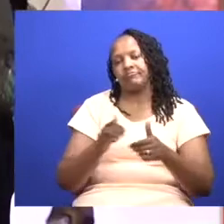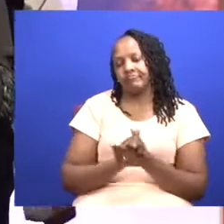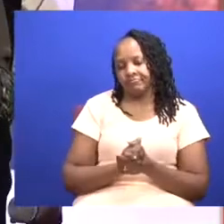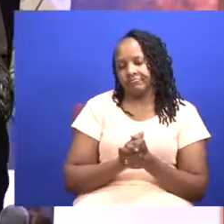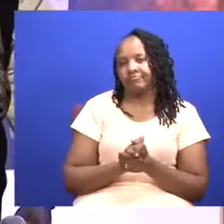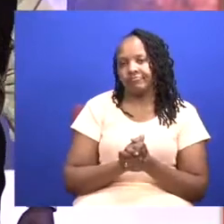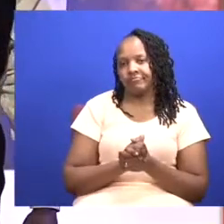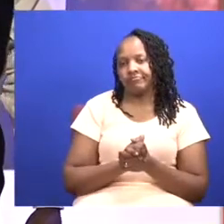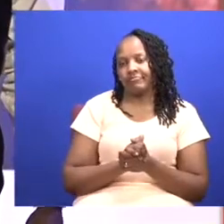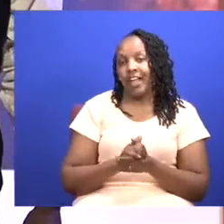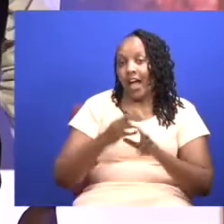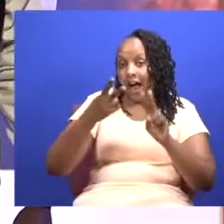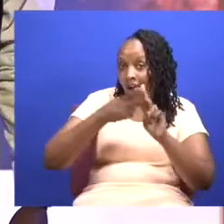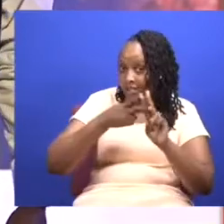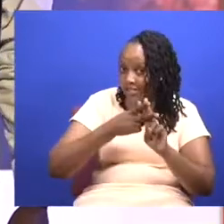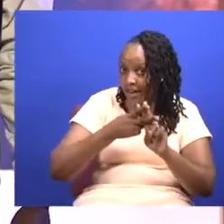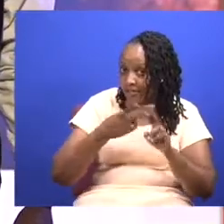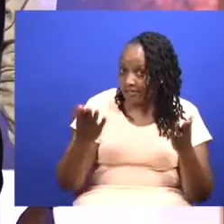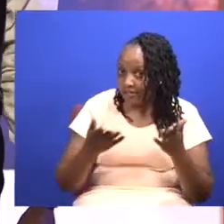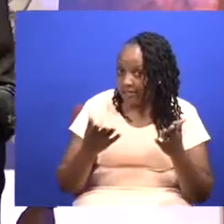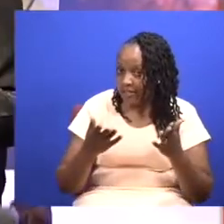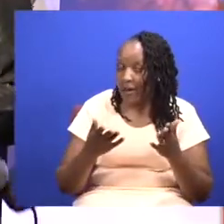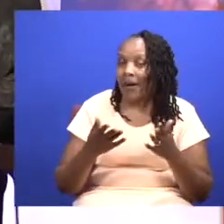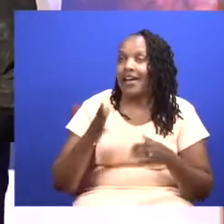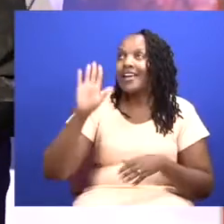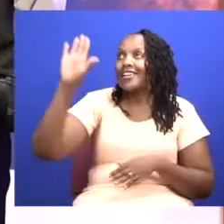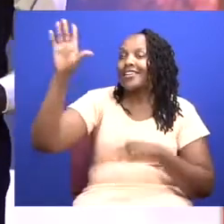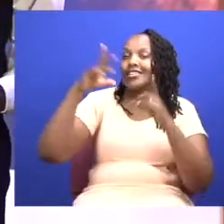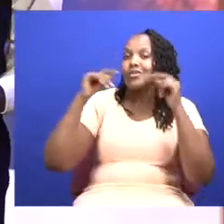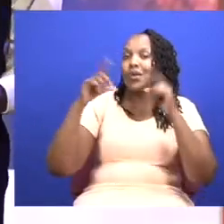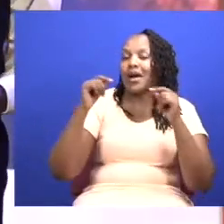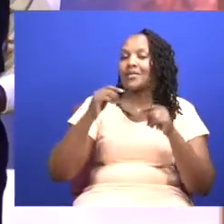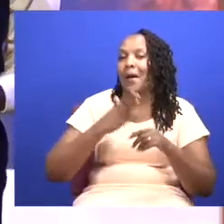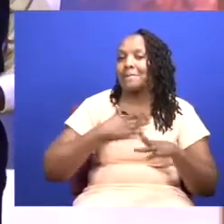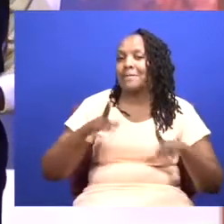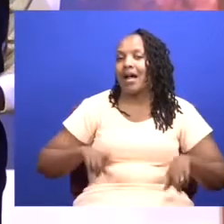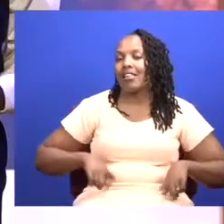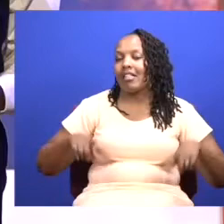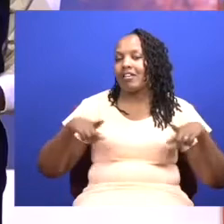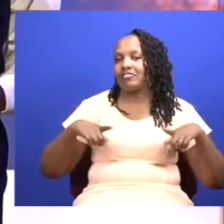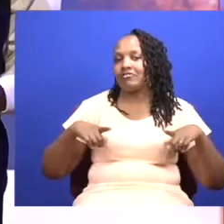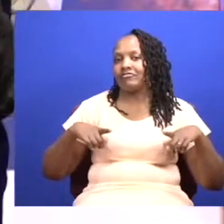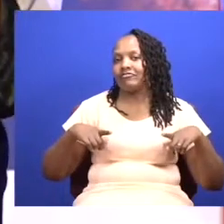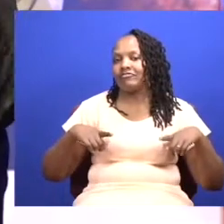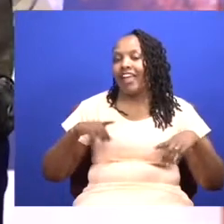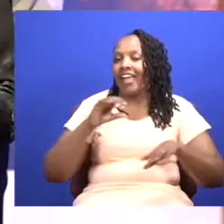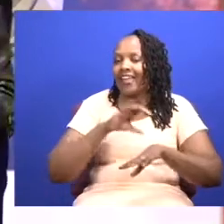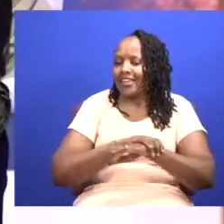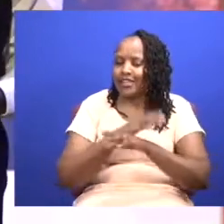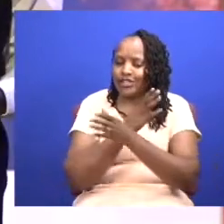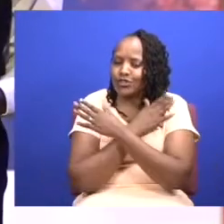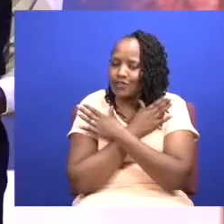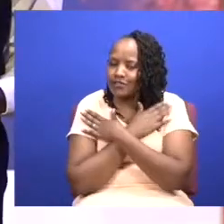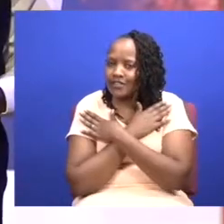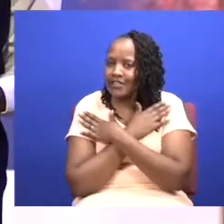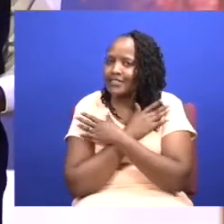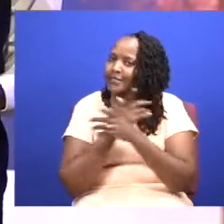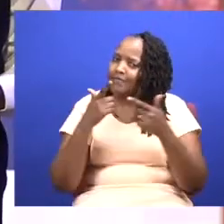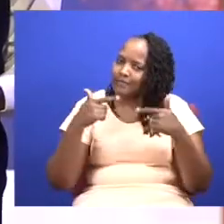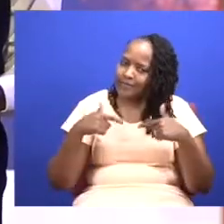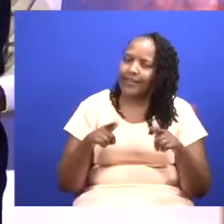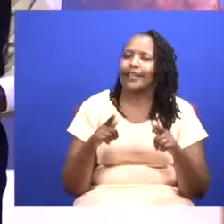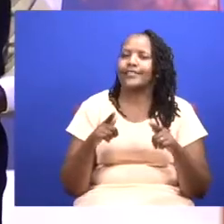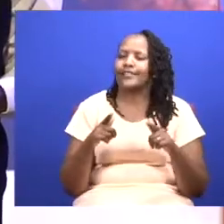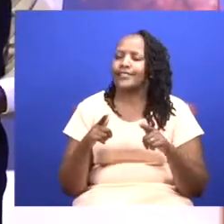be the first one to be notified of. Once again, our hashtag is His Word, My Life.